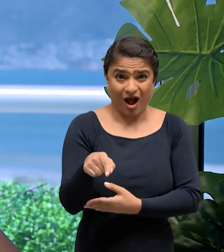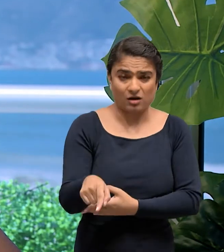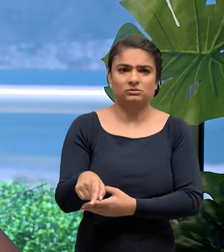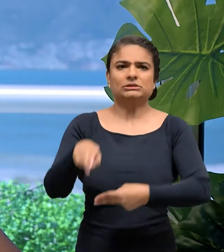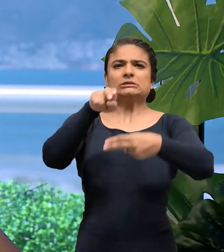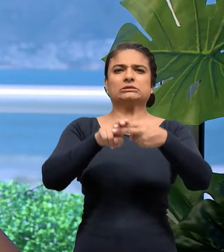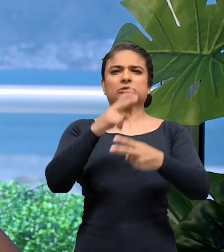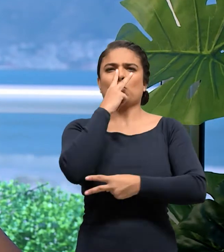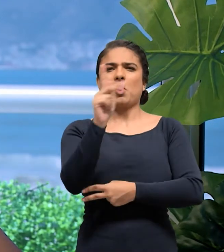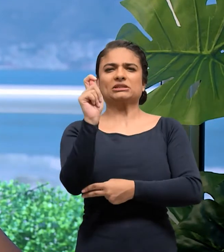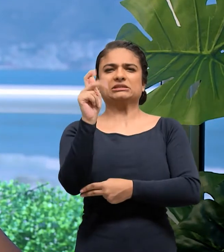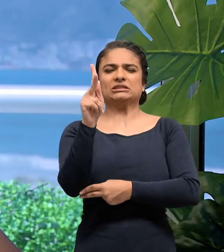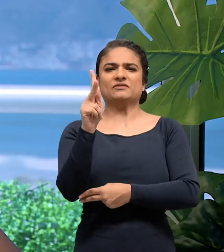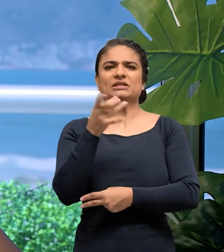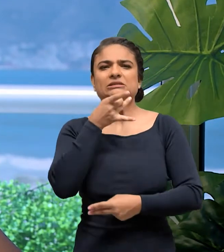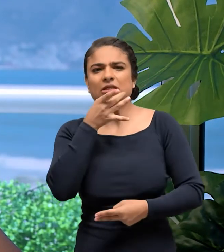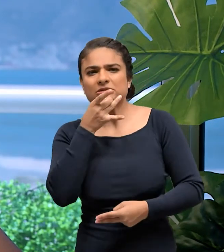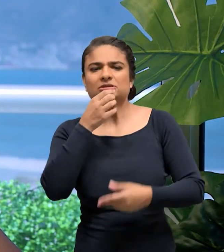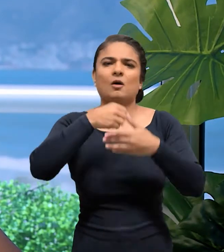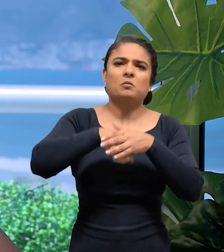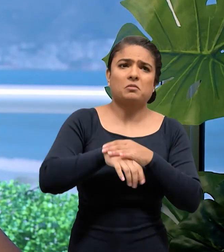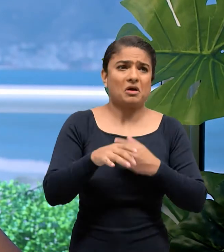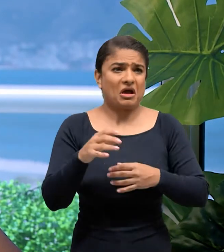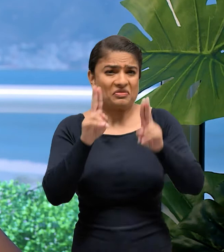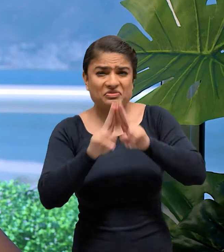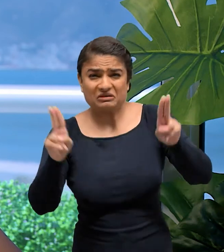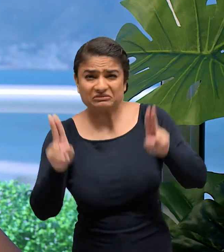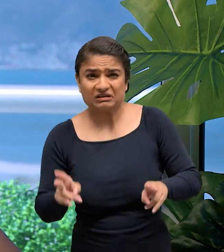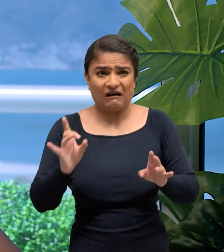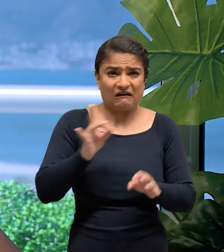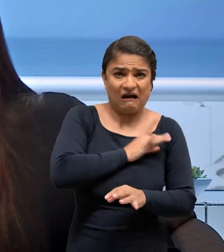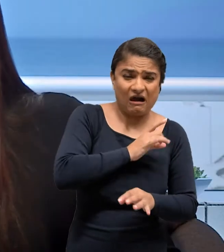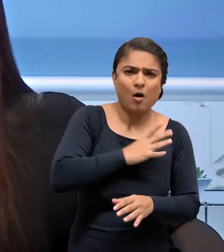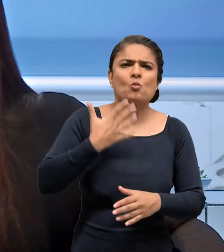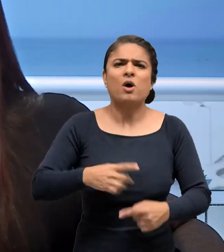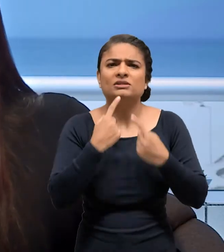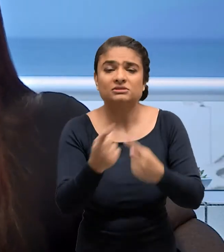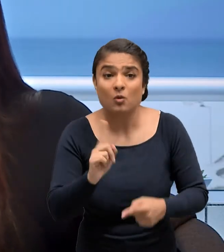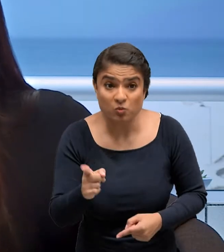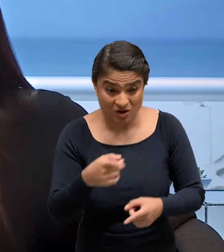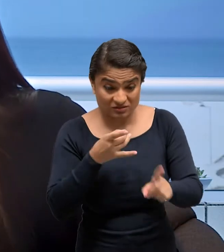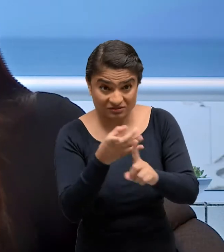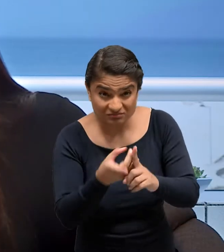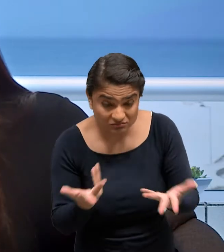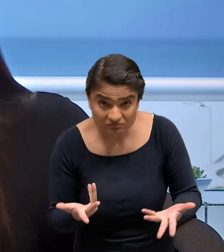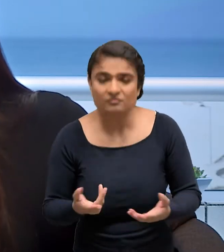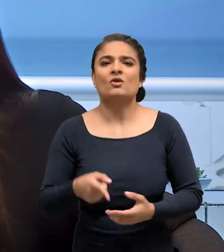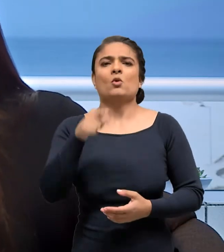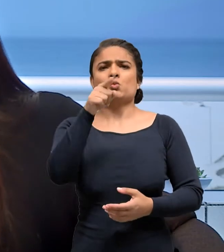at home who is afraid to step into the spotlight of their own lives? You need to make it for